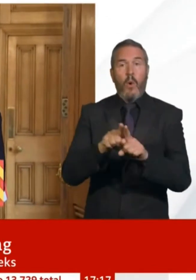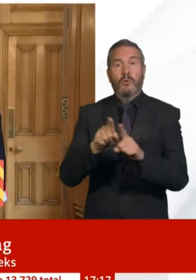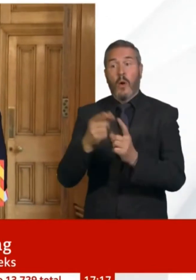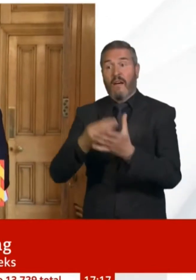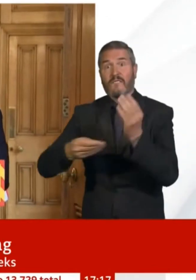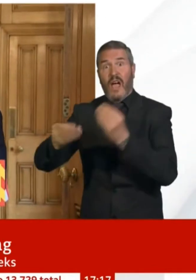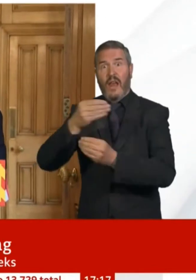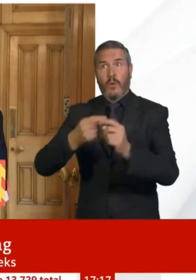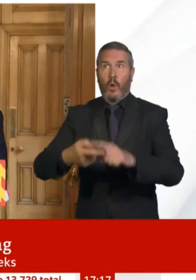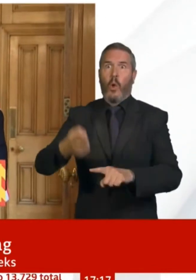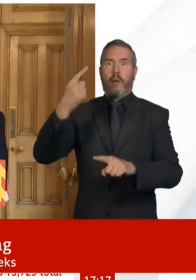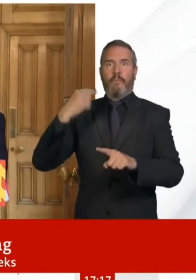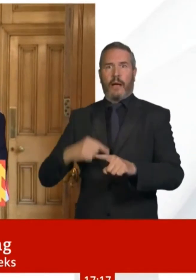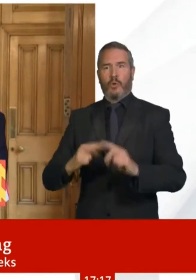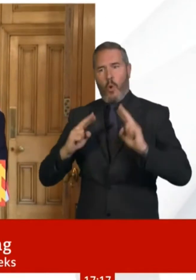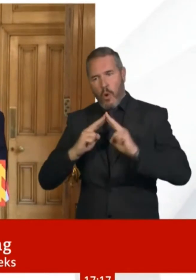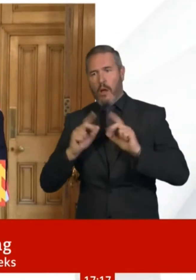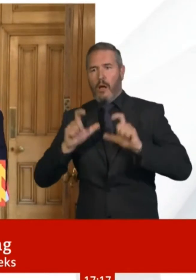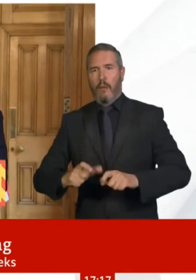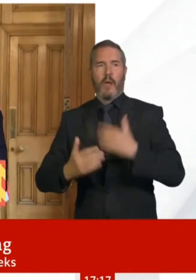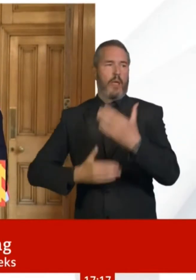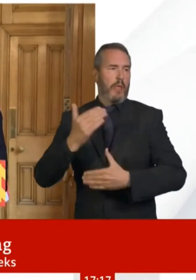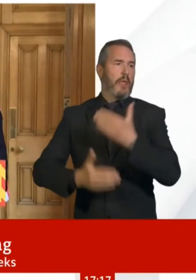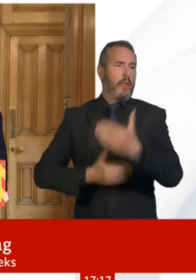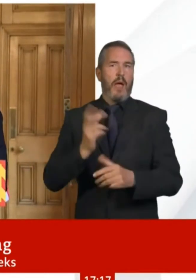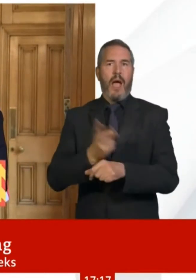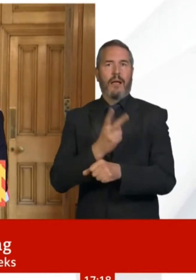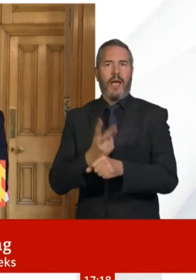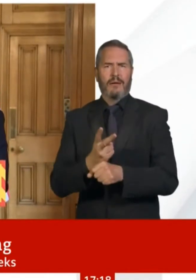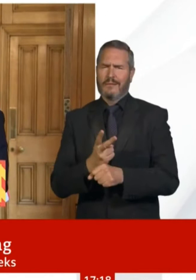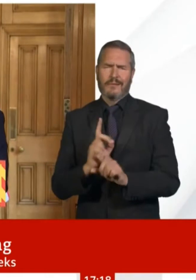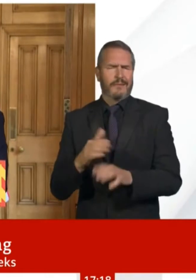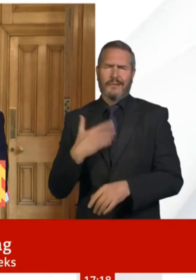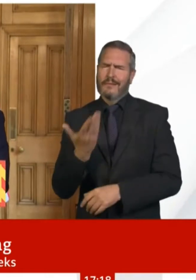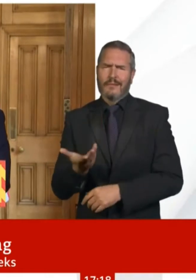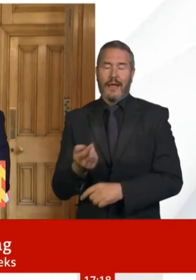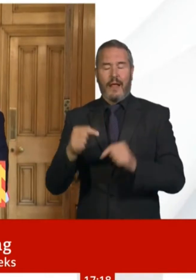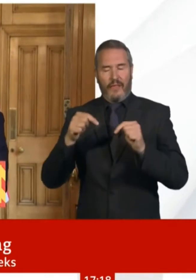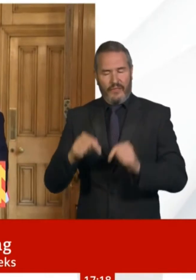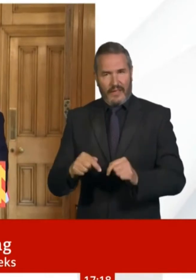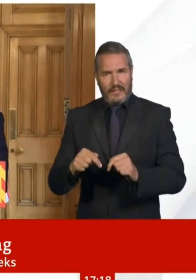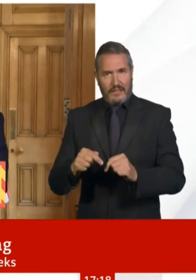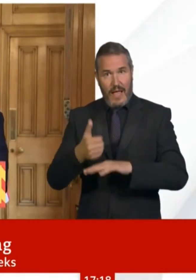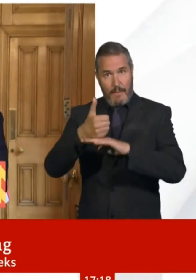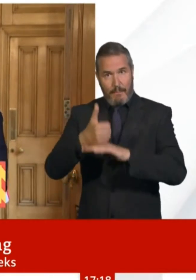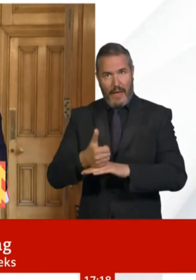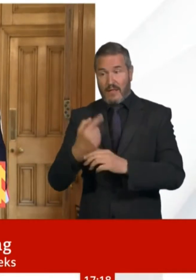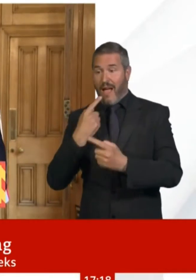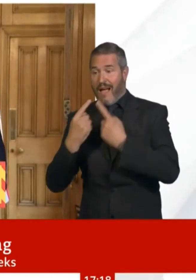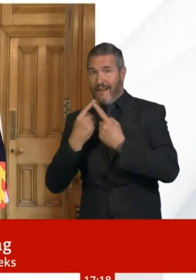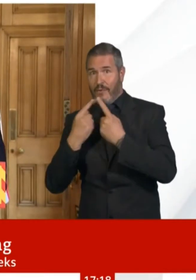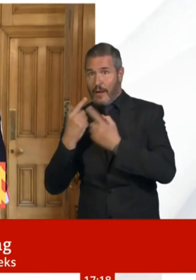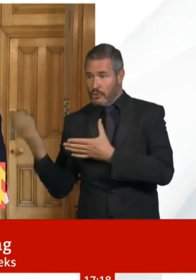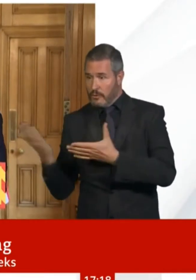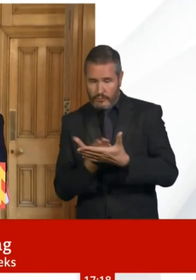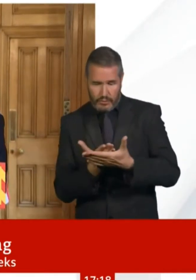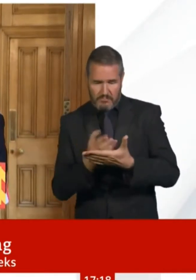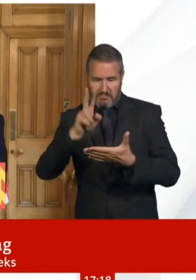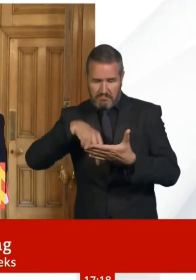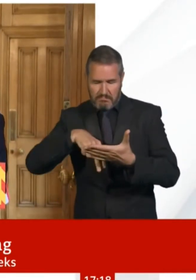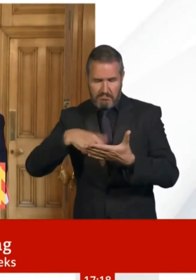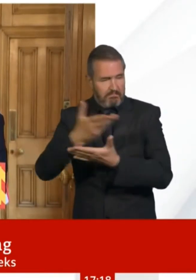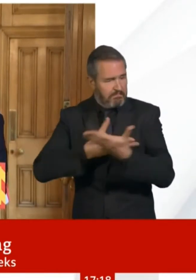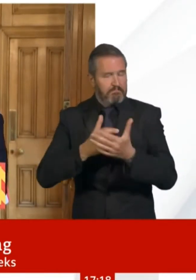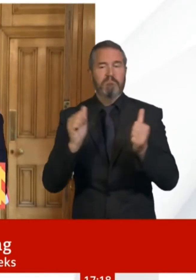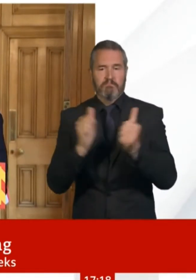end up back in a second lockdown, which would prolong the economic risks. So we're taking the right decision at the right time, as we've always said. And the